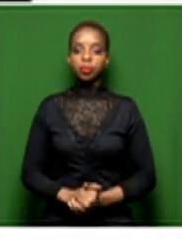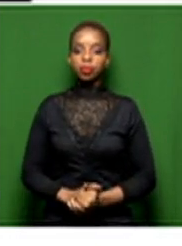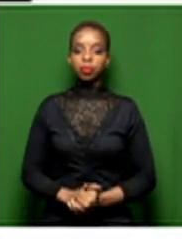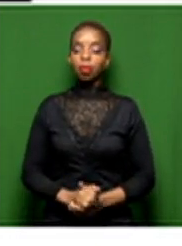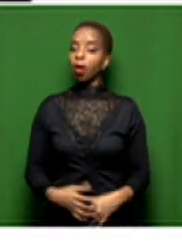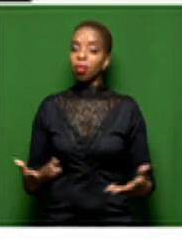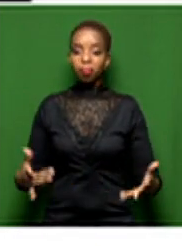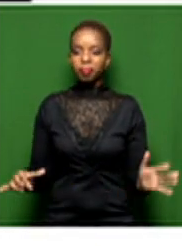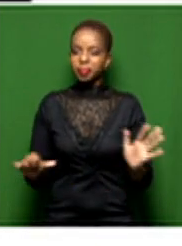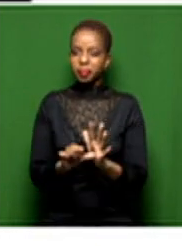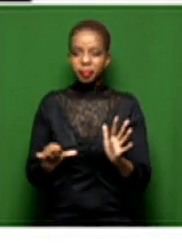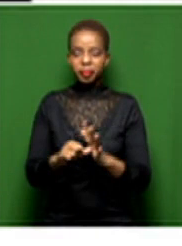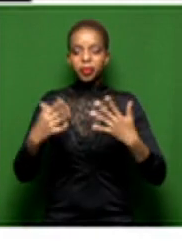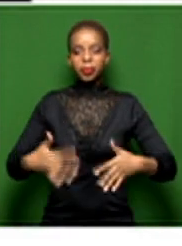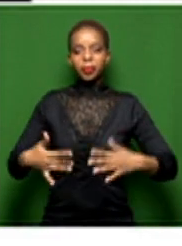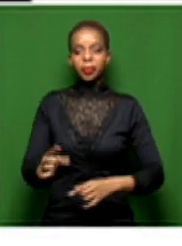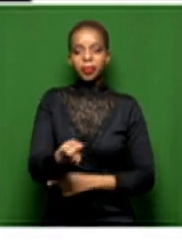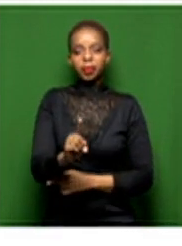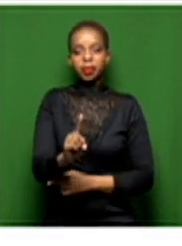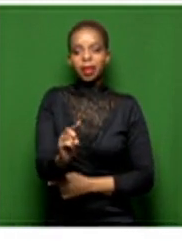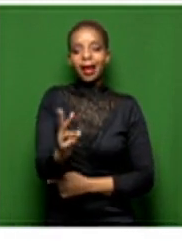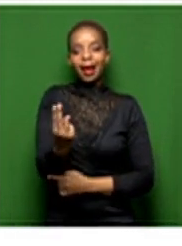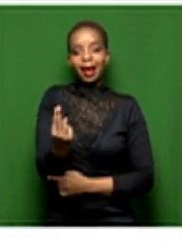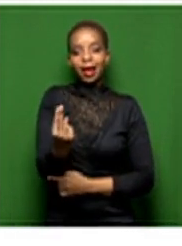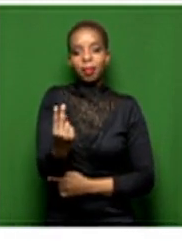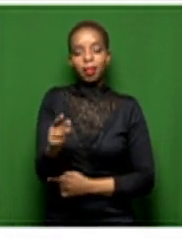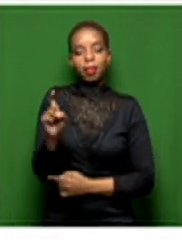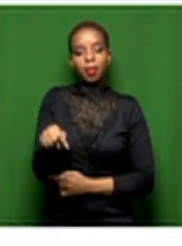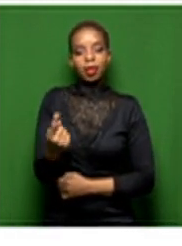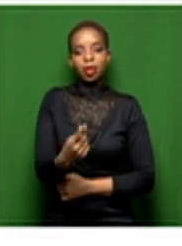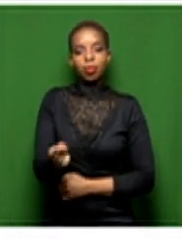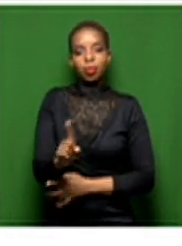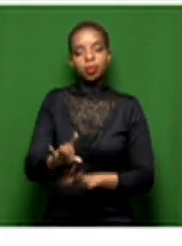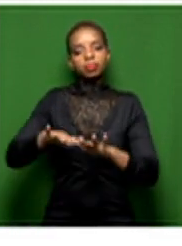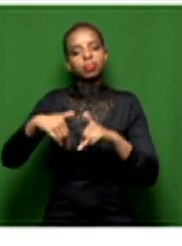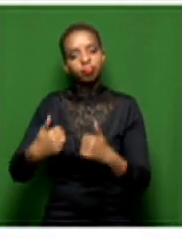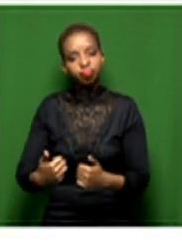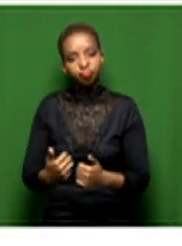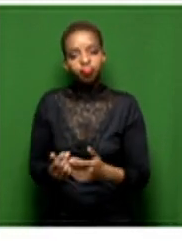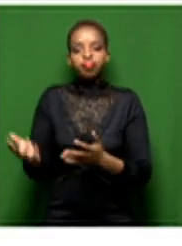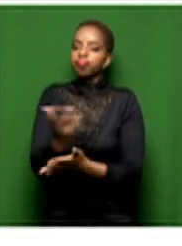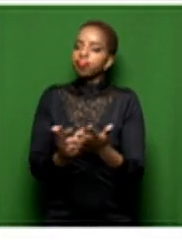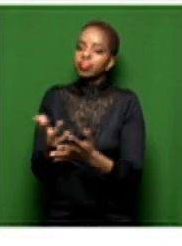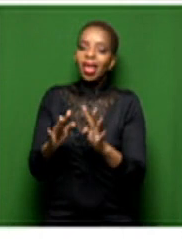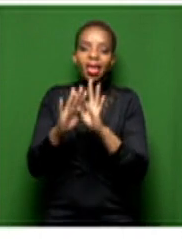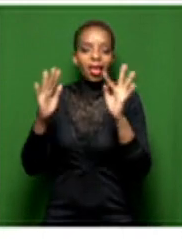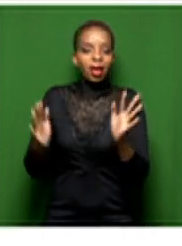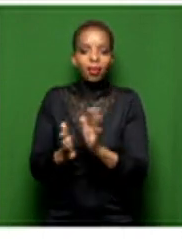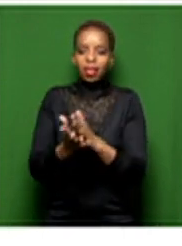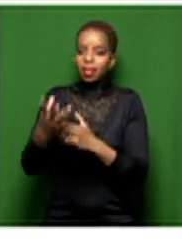It's very important that the couple have to sit down and talk about everything that has to do with money.